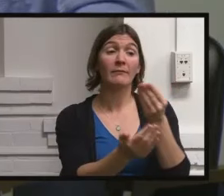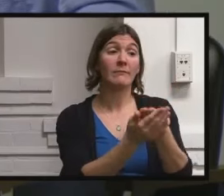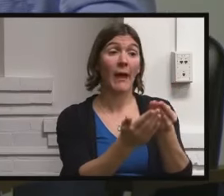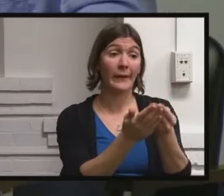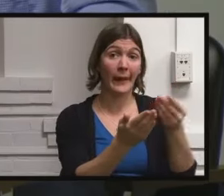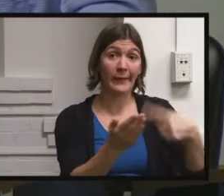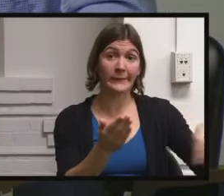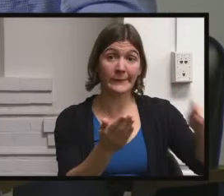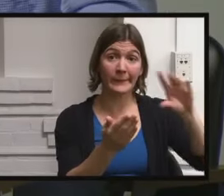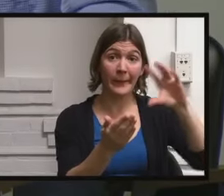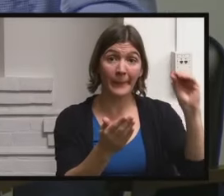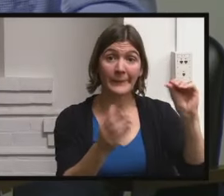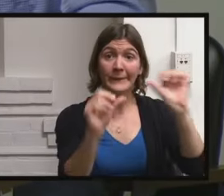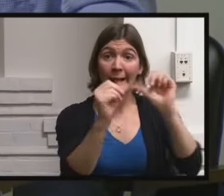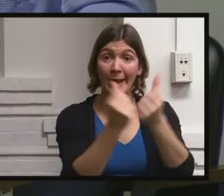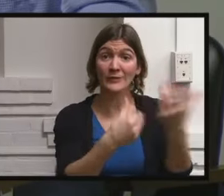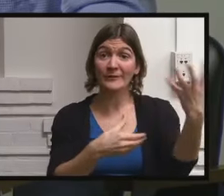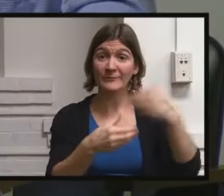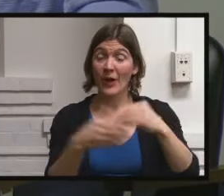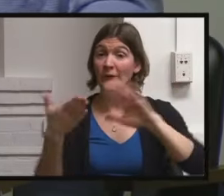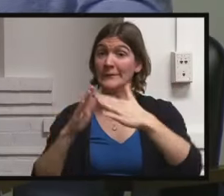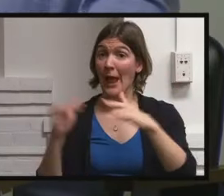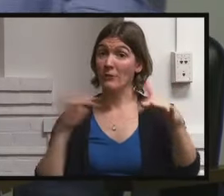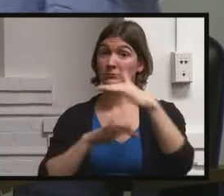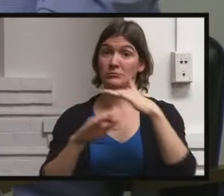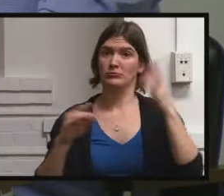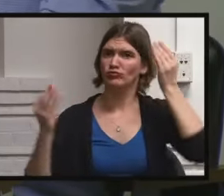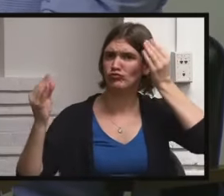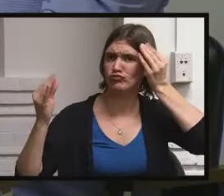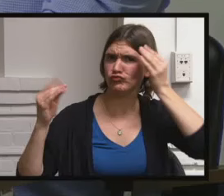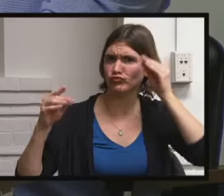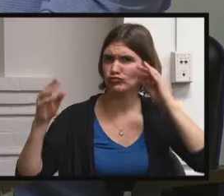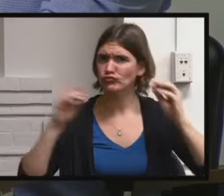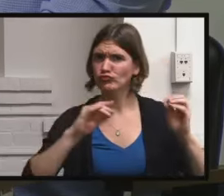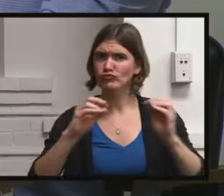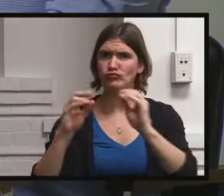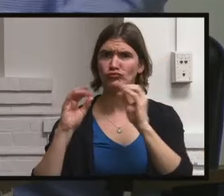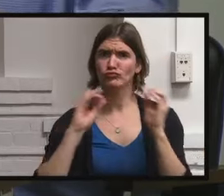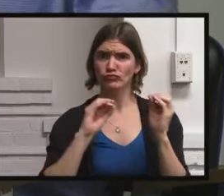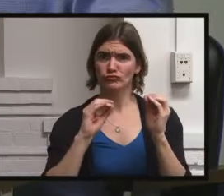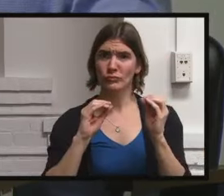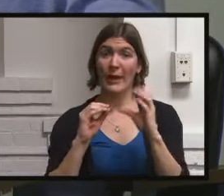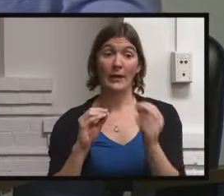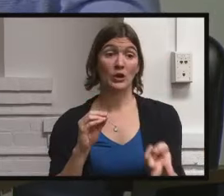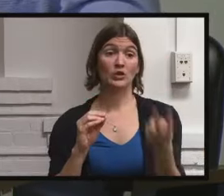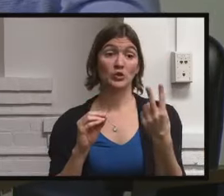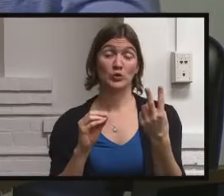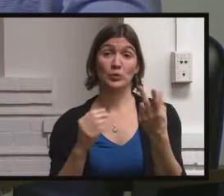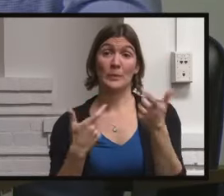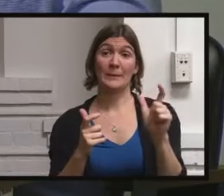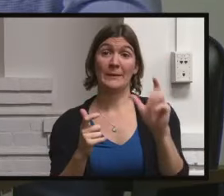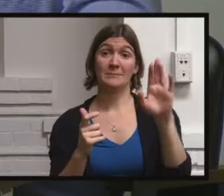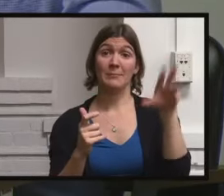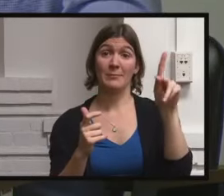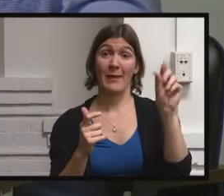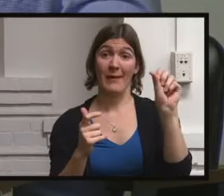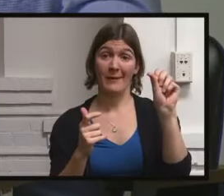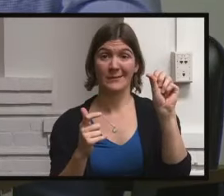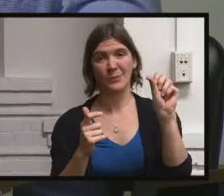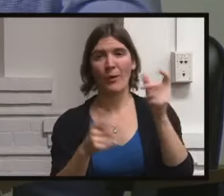financing entities that are involved in the project, and in particular with the two other lending institutions,